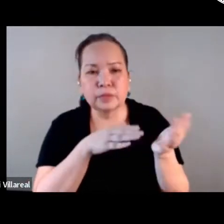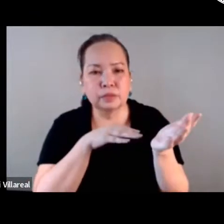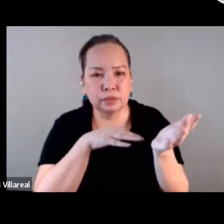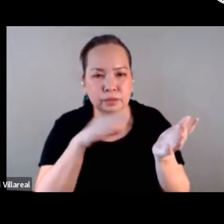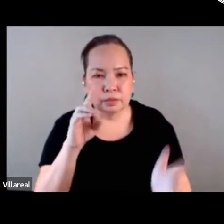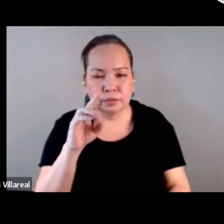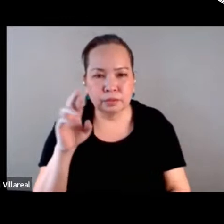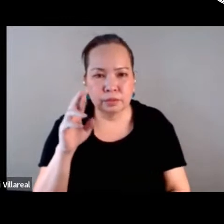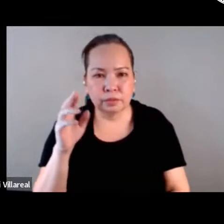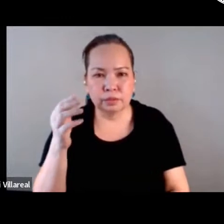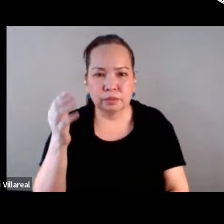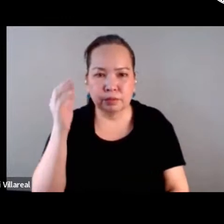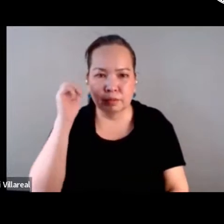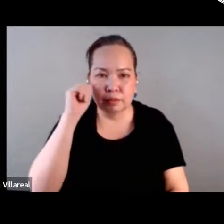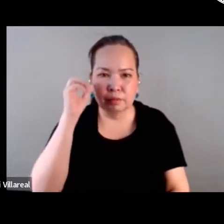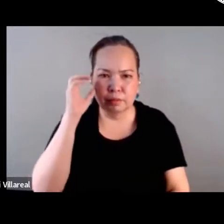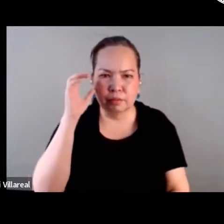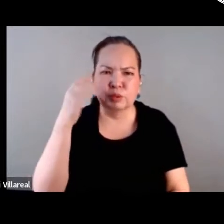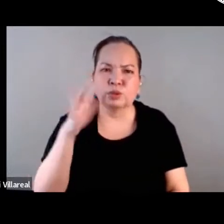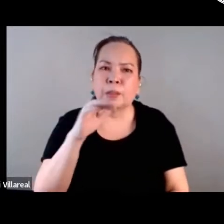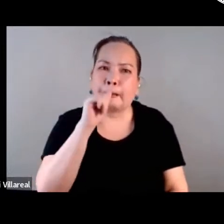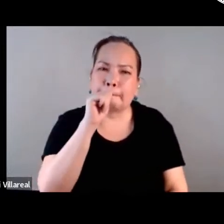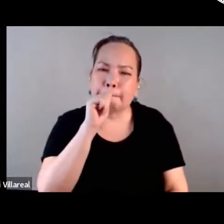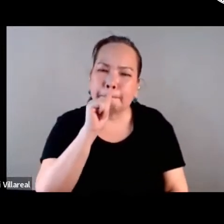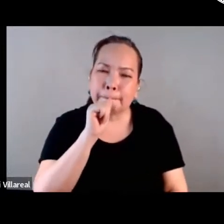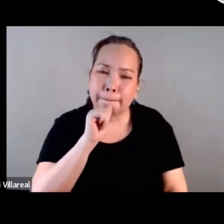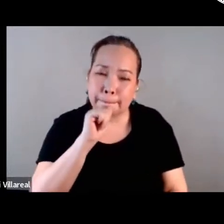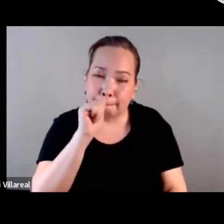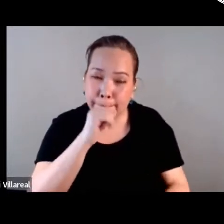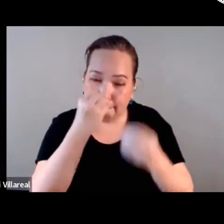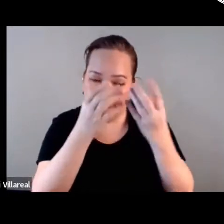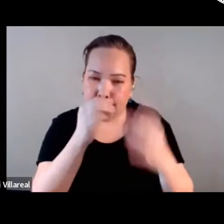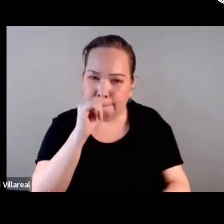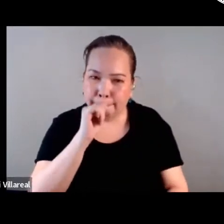pagpatagalang. Alam mo, we have been very patient .